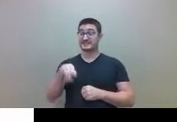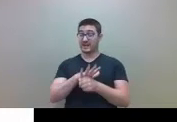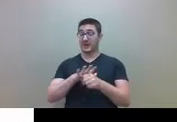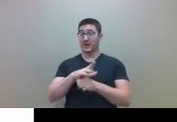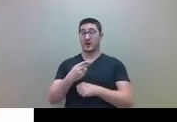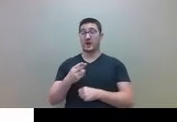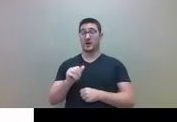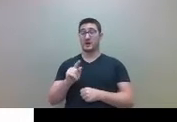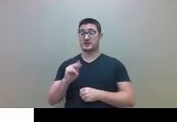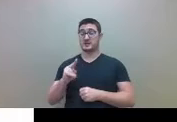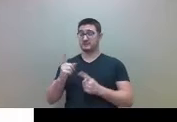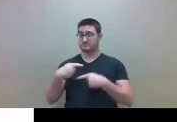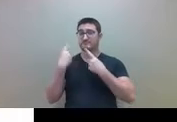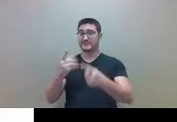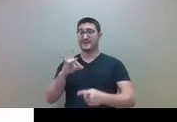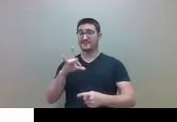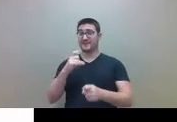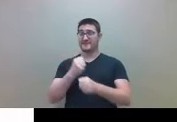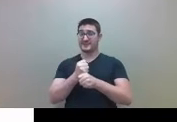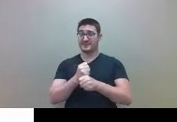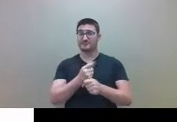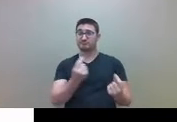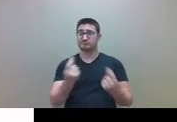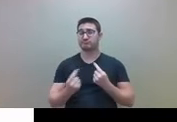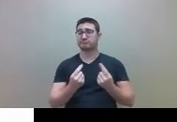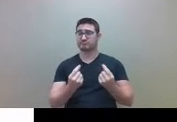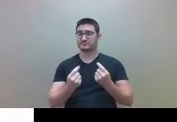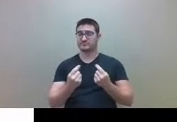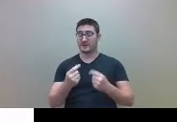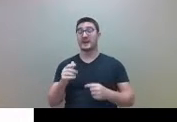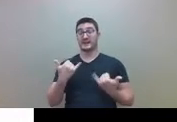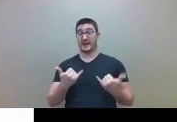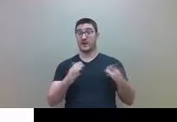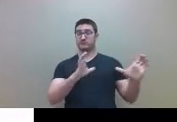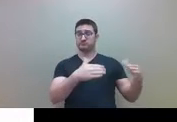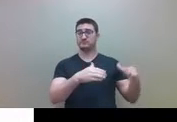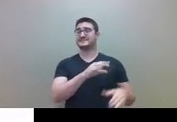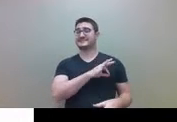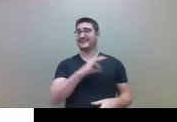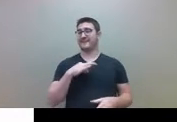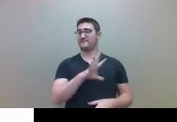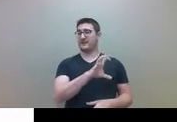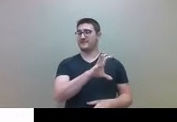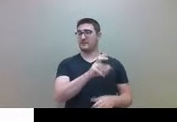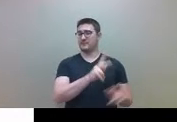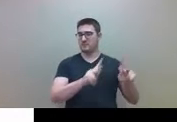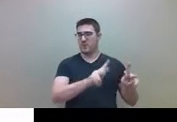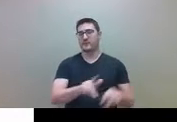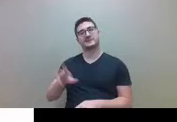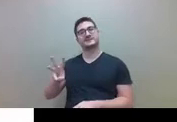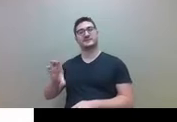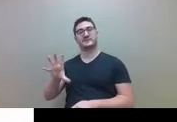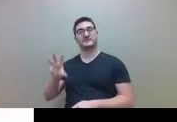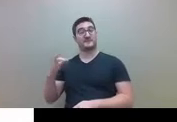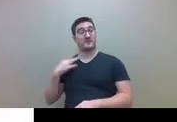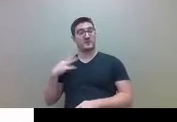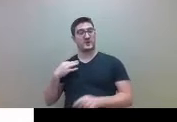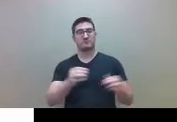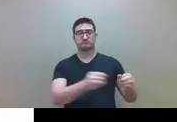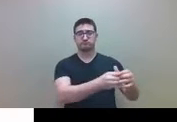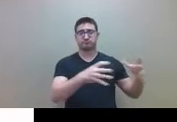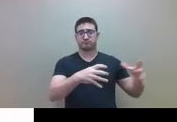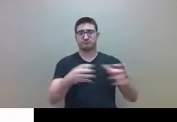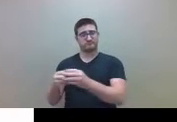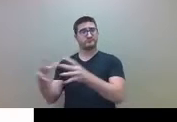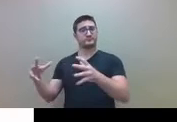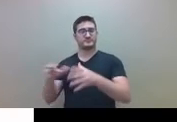and 650 volunteers and growing. We are funded by various funders, the government, the